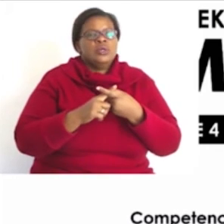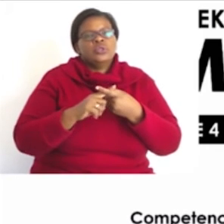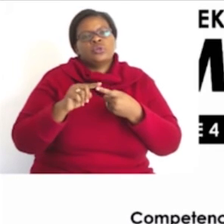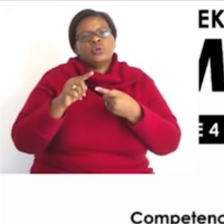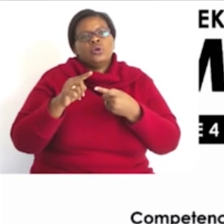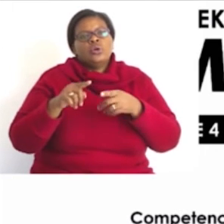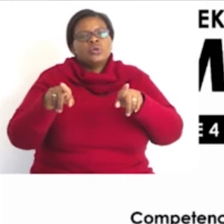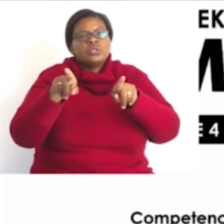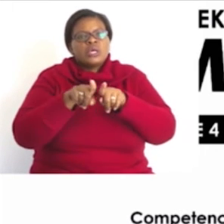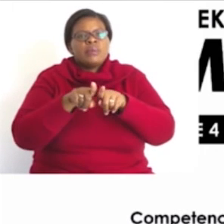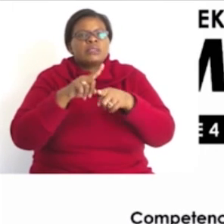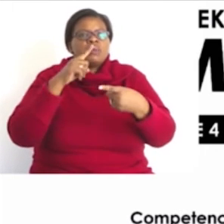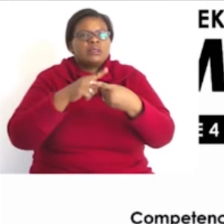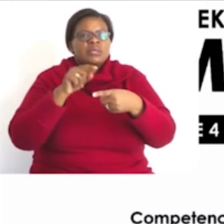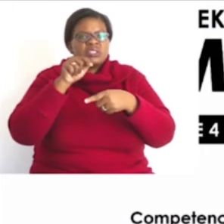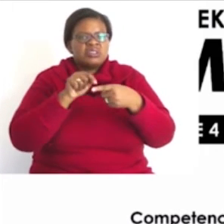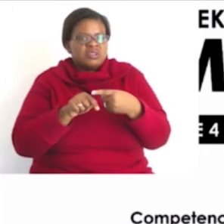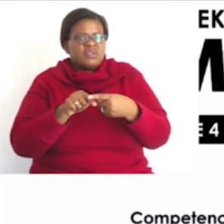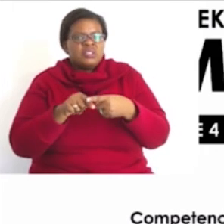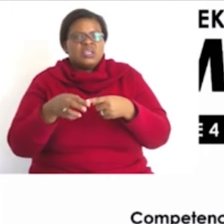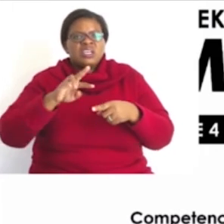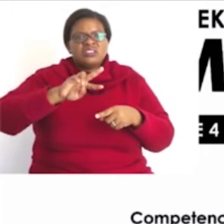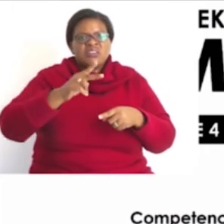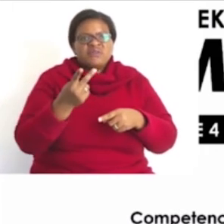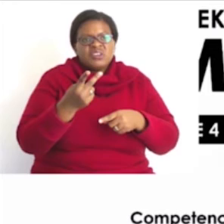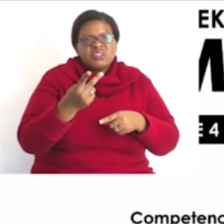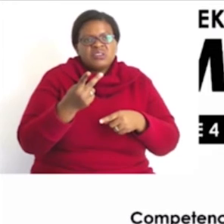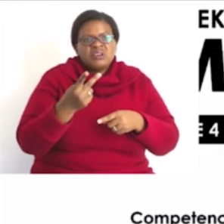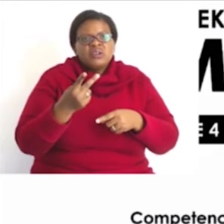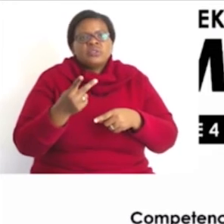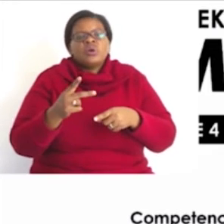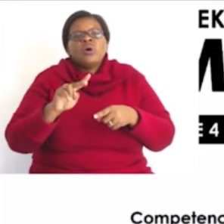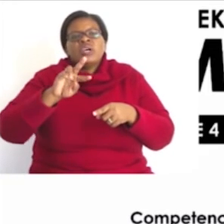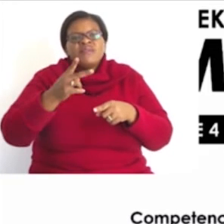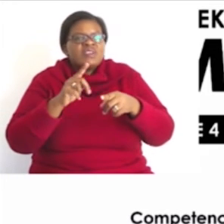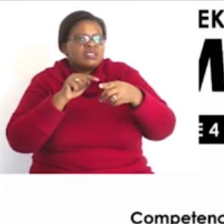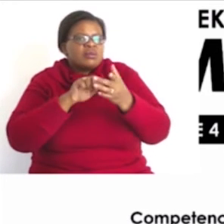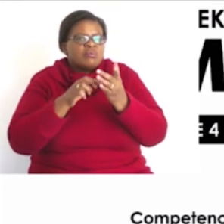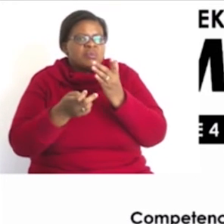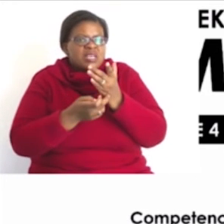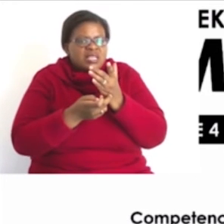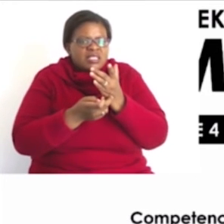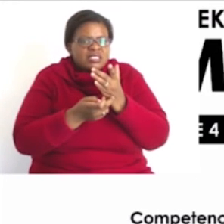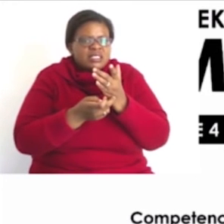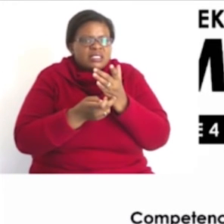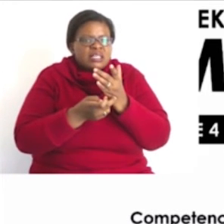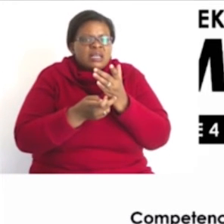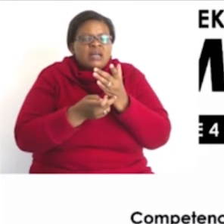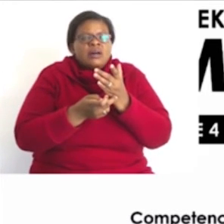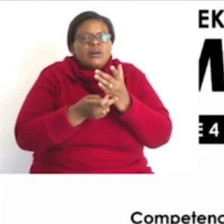inverse operations. What does this mean? Inverse operations means an operations that